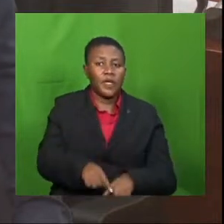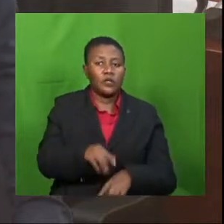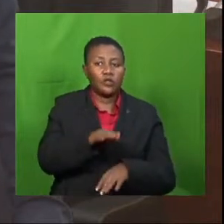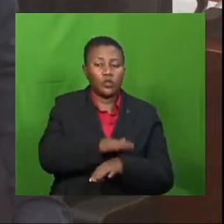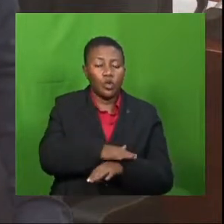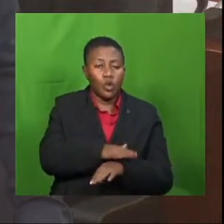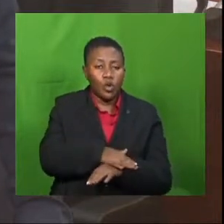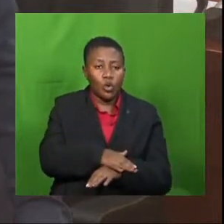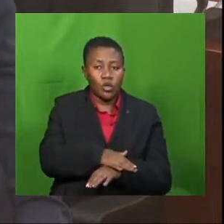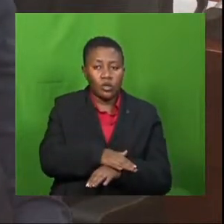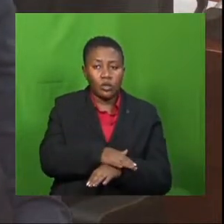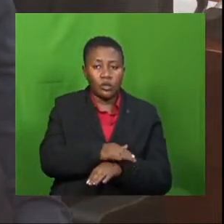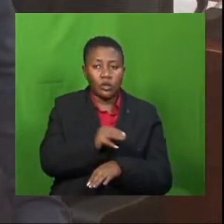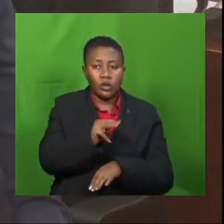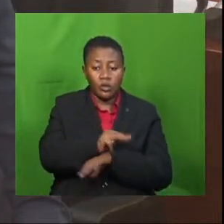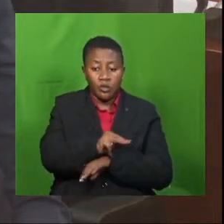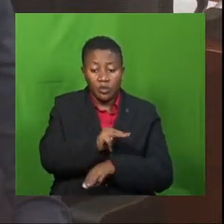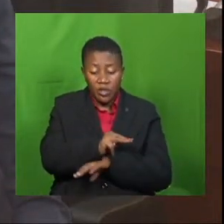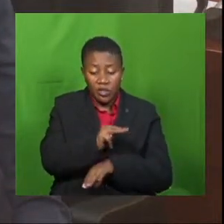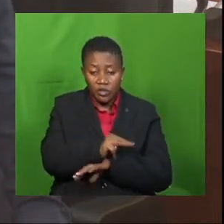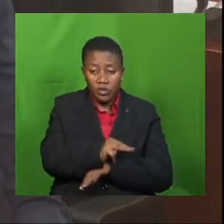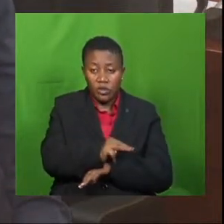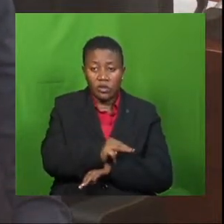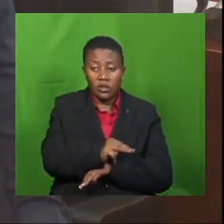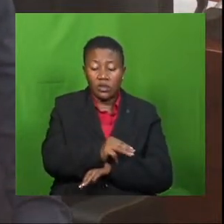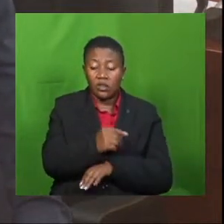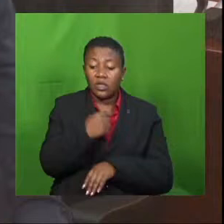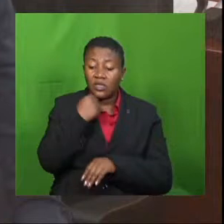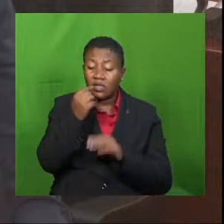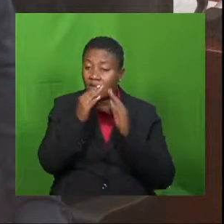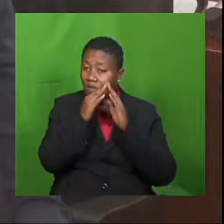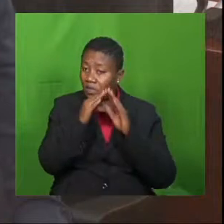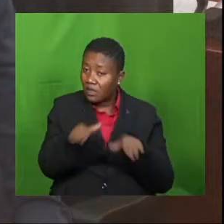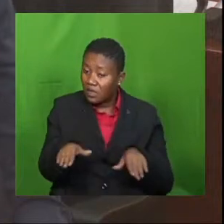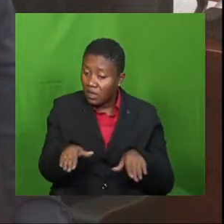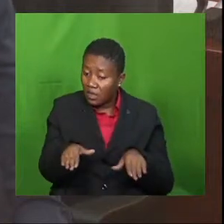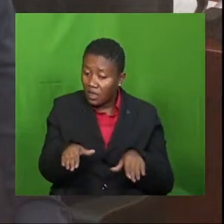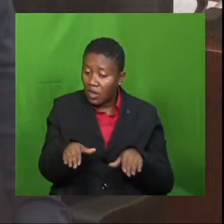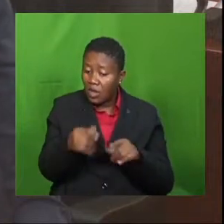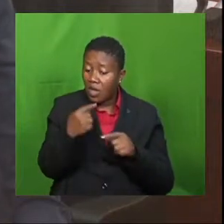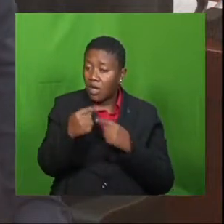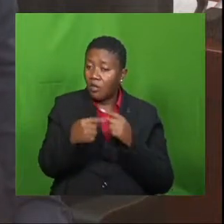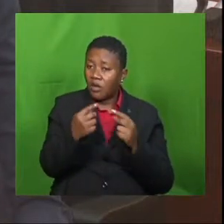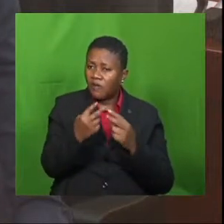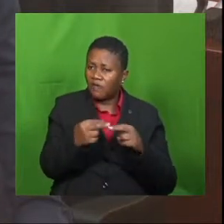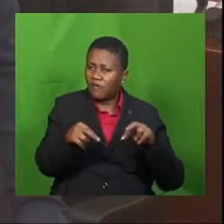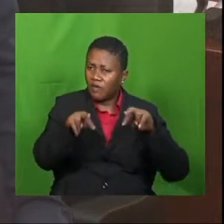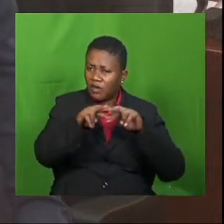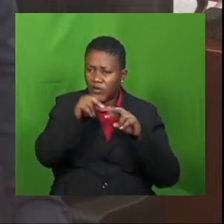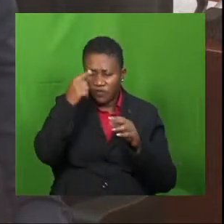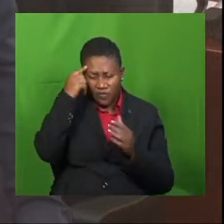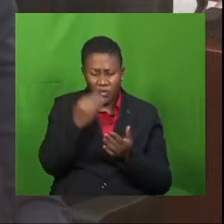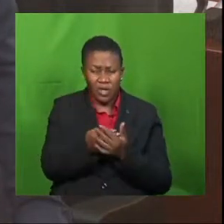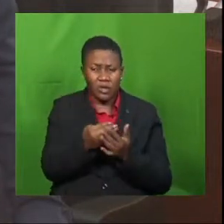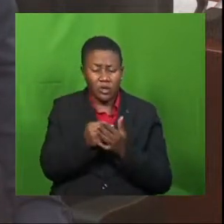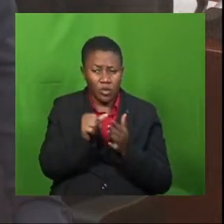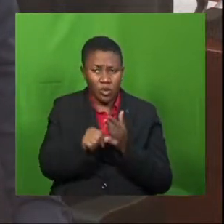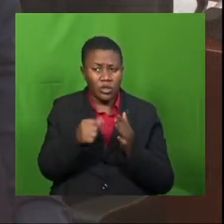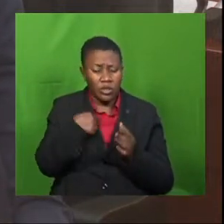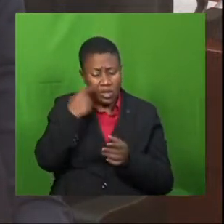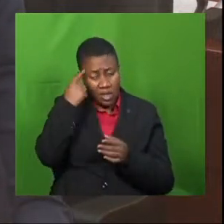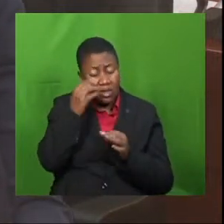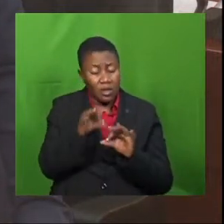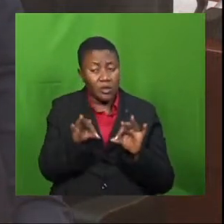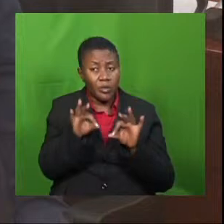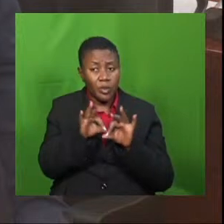ministry availing the House of the value for money audit. I think it's important. But having said so,